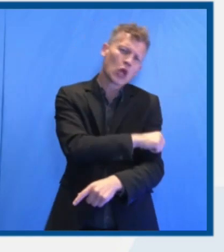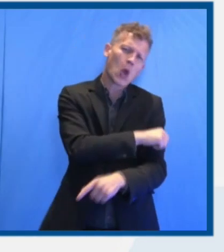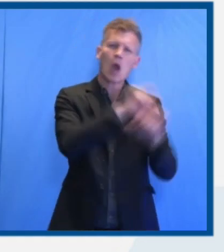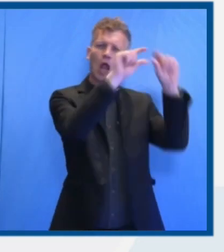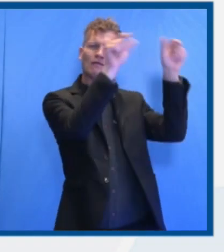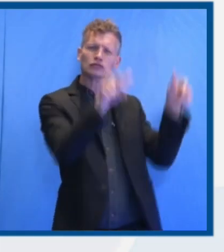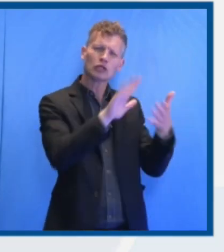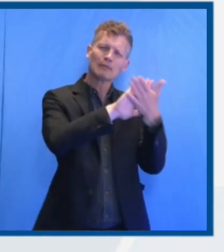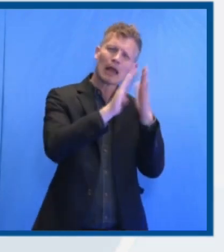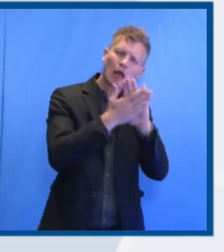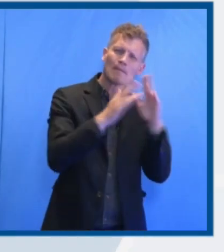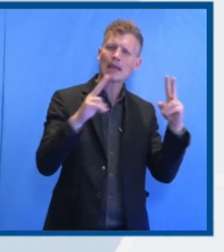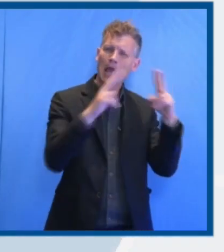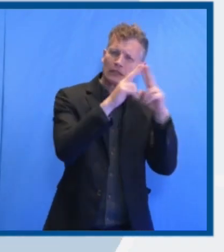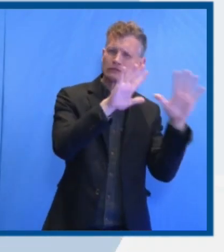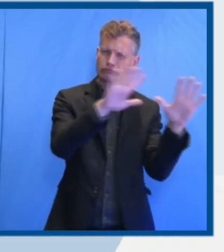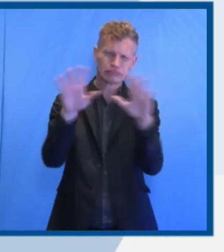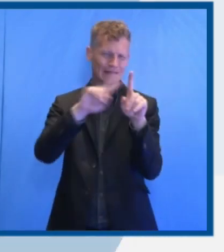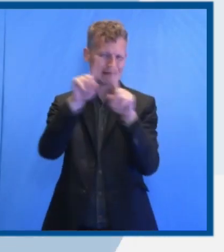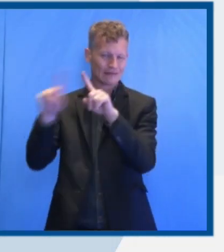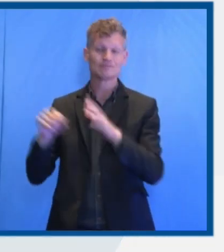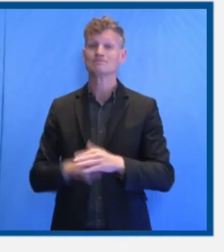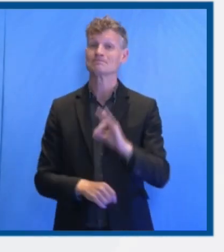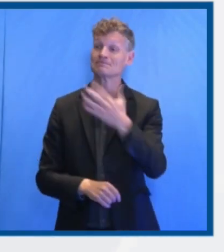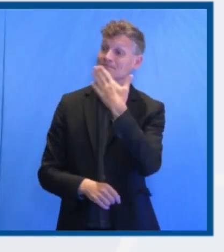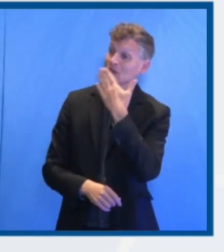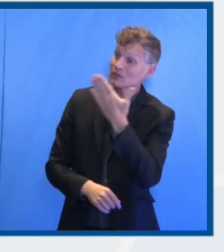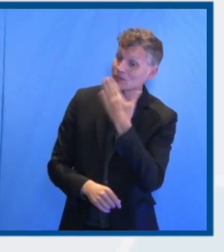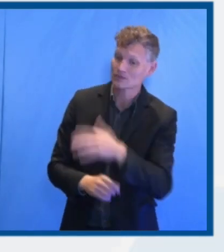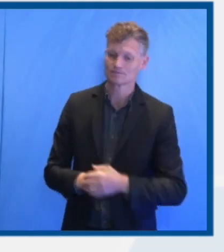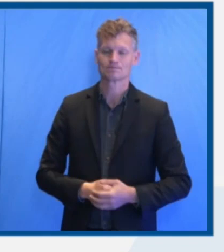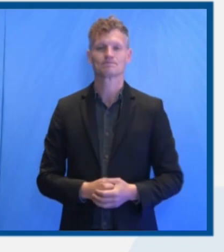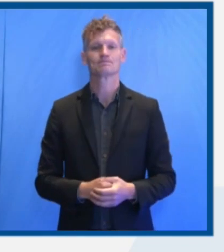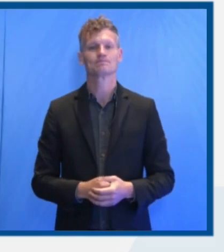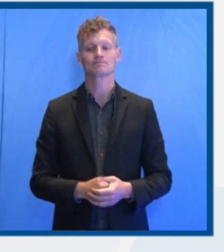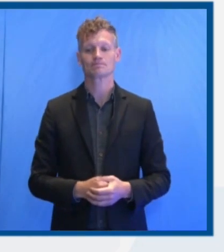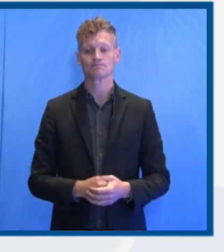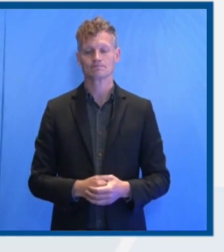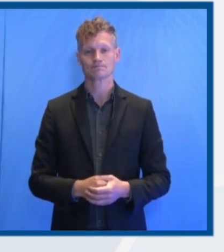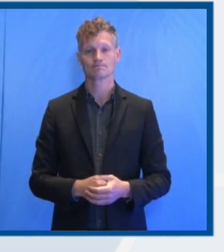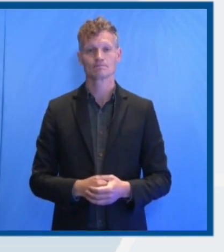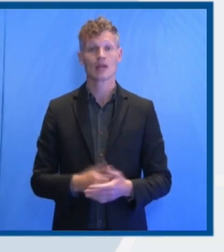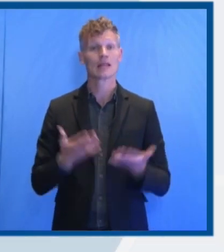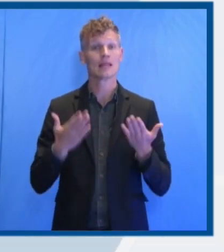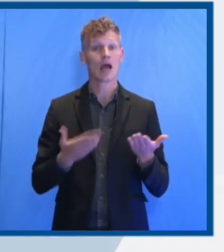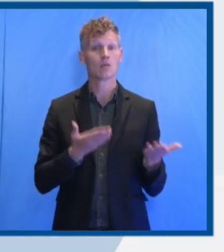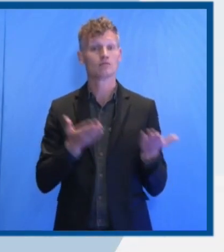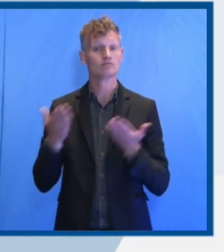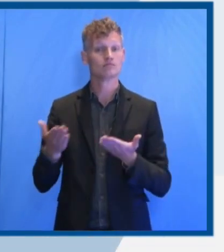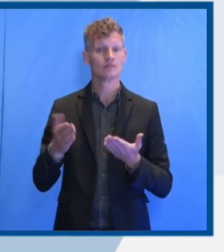Thank you. Thank you very much for those contributions. I would also want to invite Carina